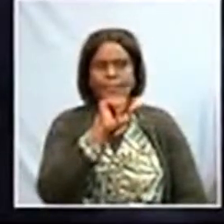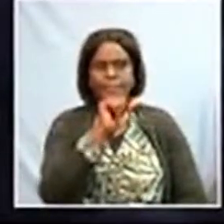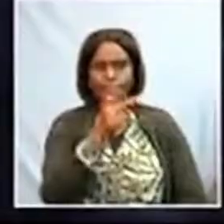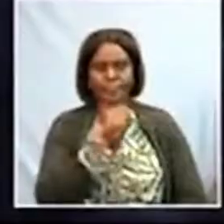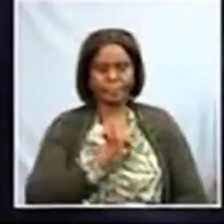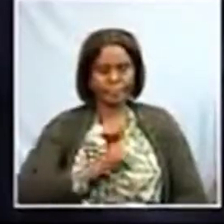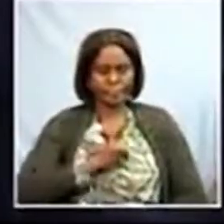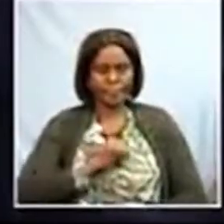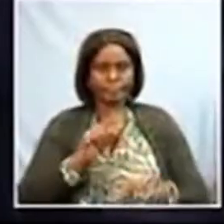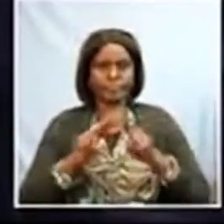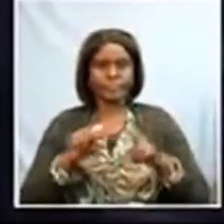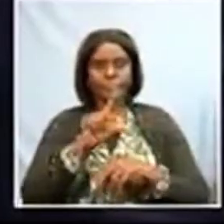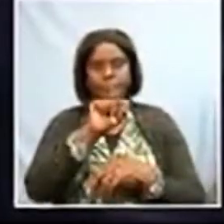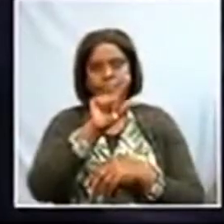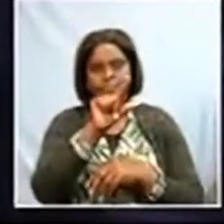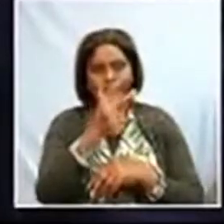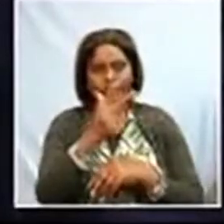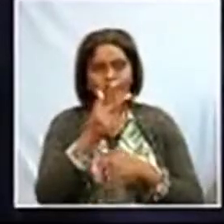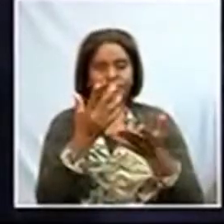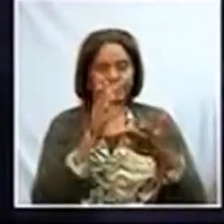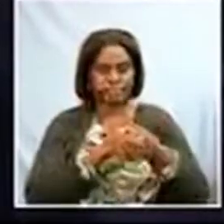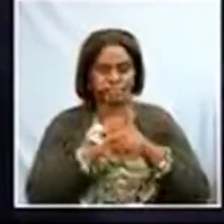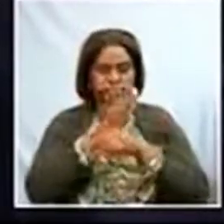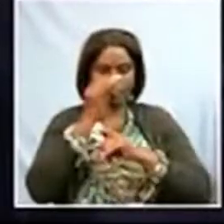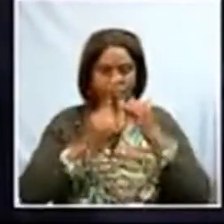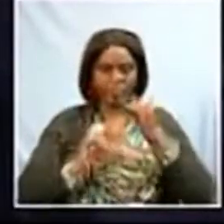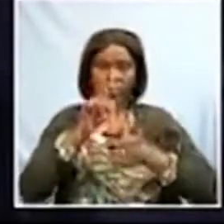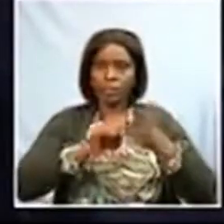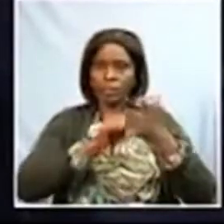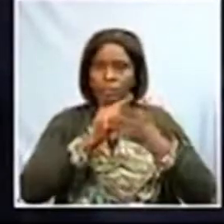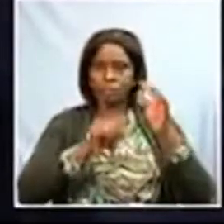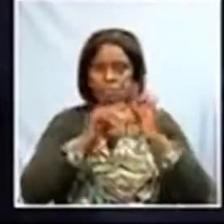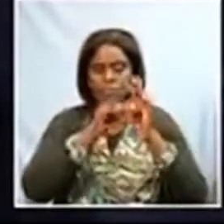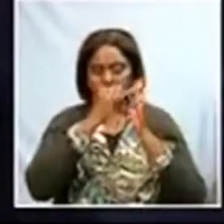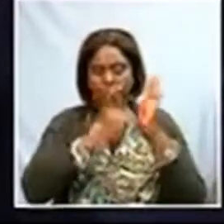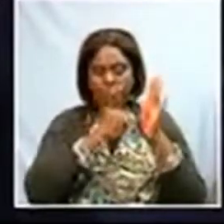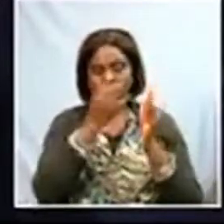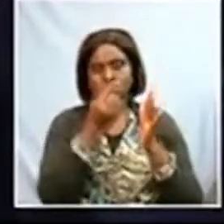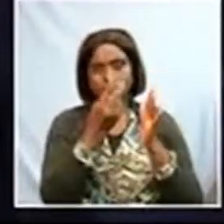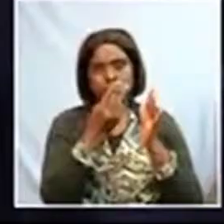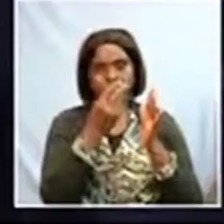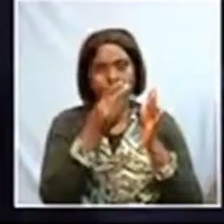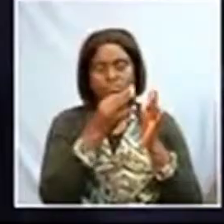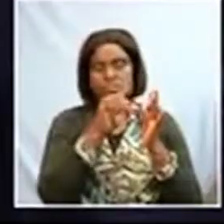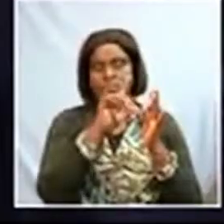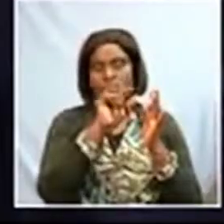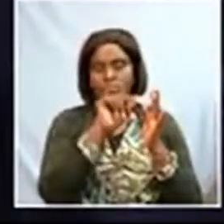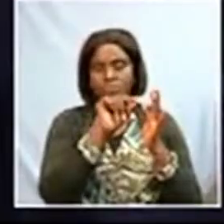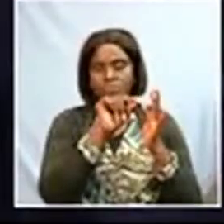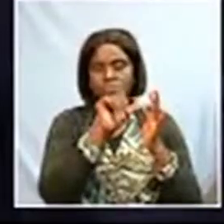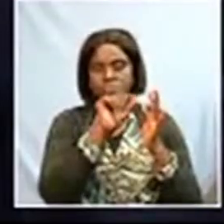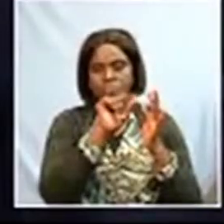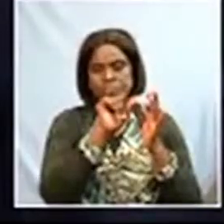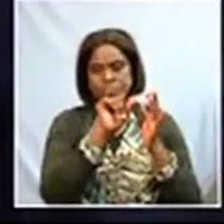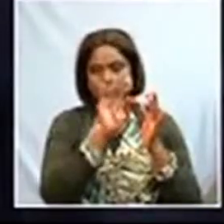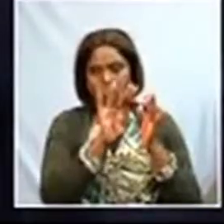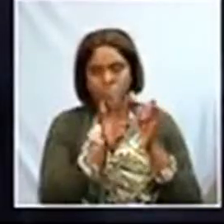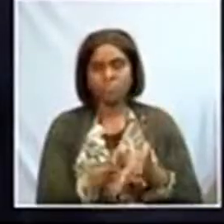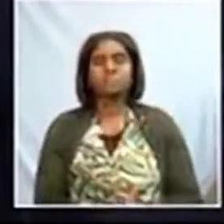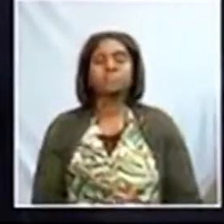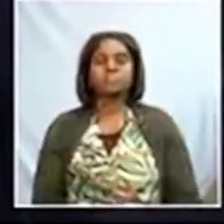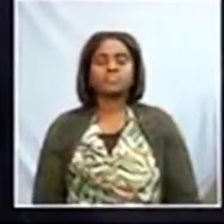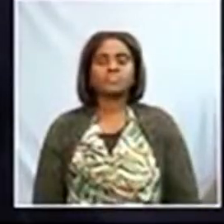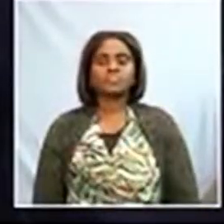Chair. 2023 and then terminated in January on the 12th of 2024.